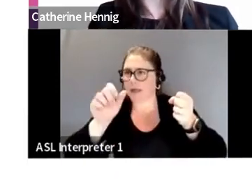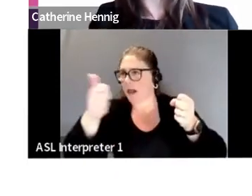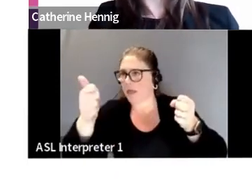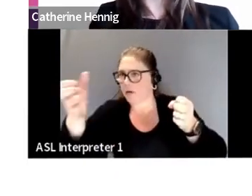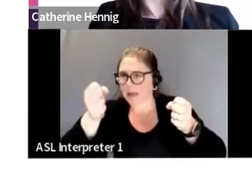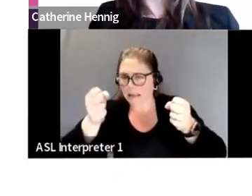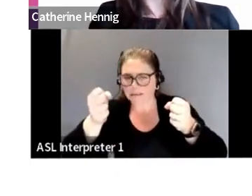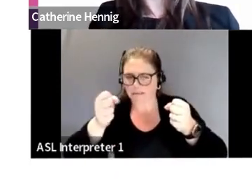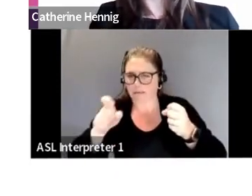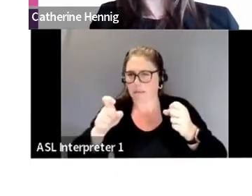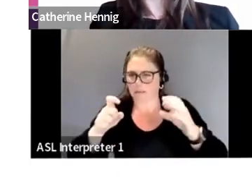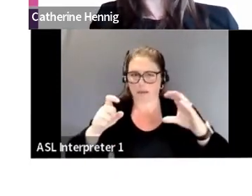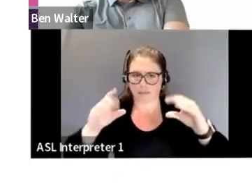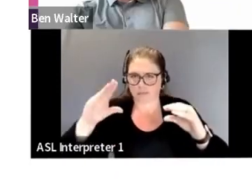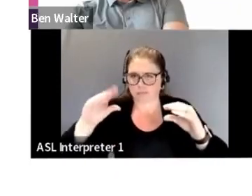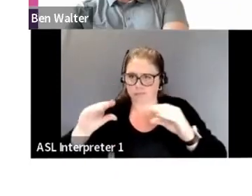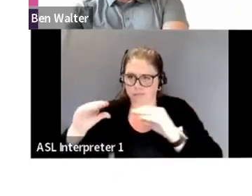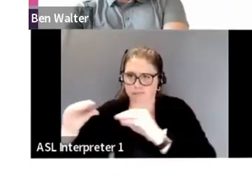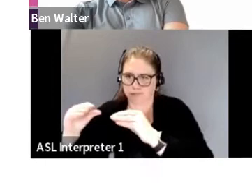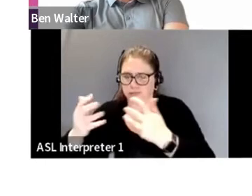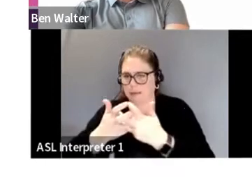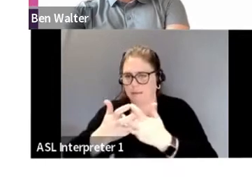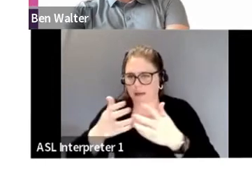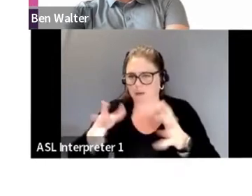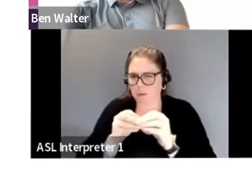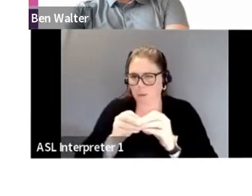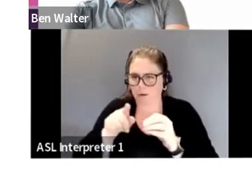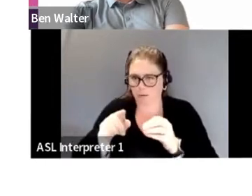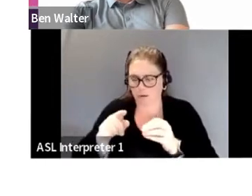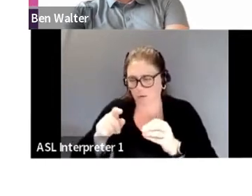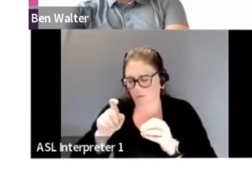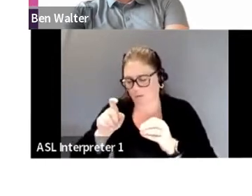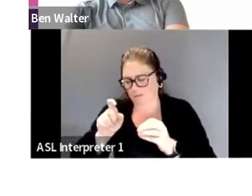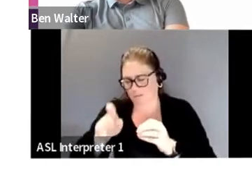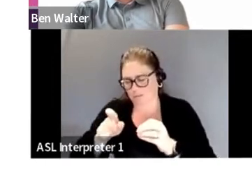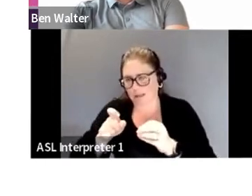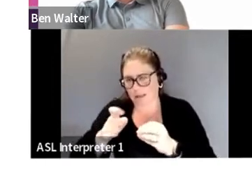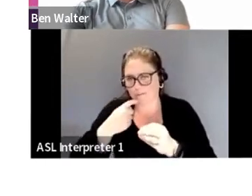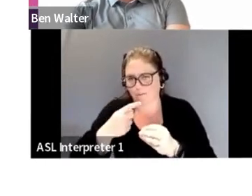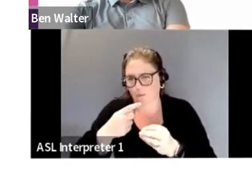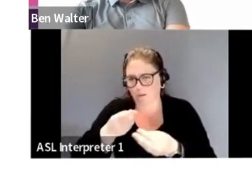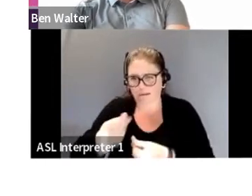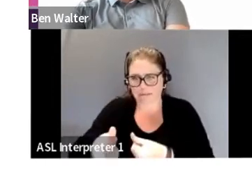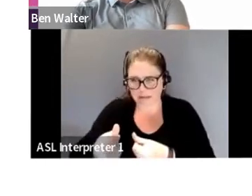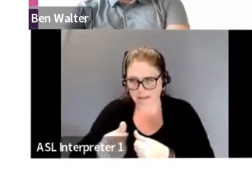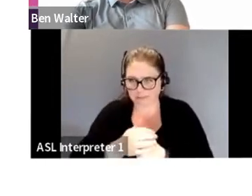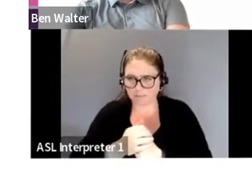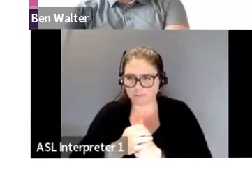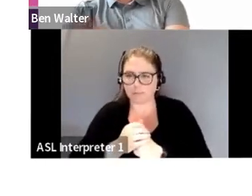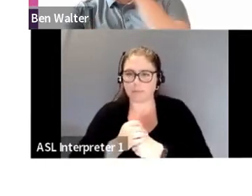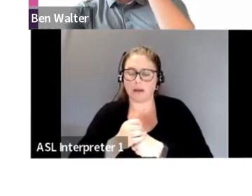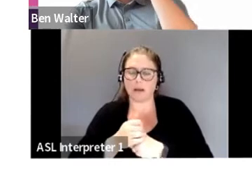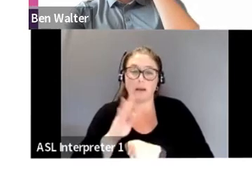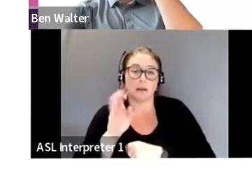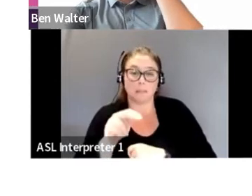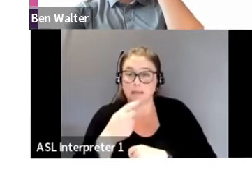there. Yeah, and some programs will specifically state if they cannot be stacked. So definitely